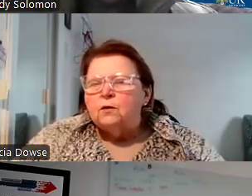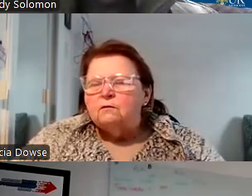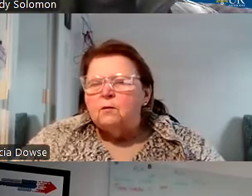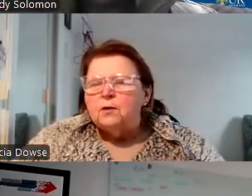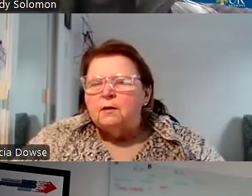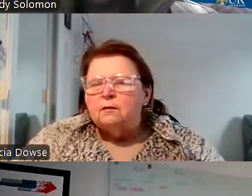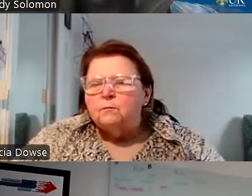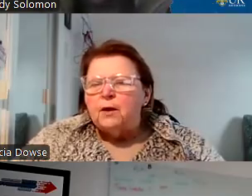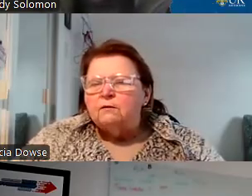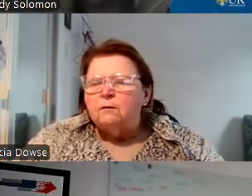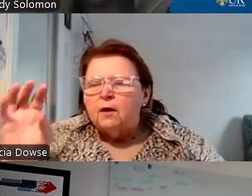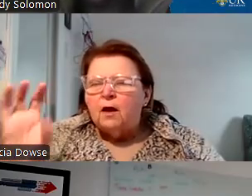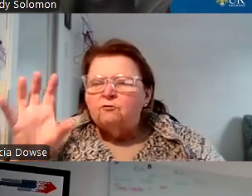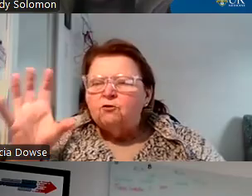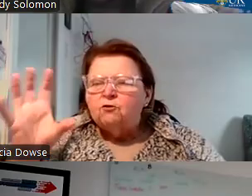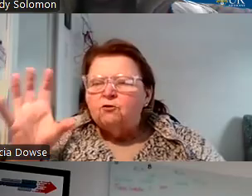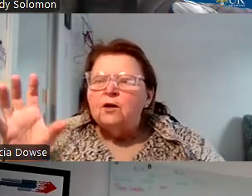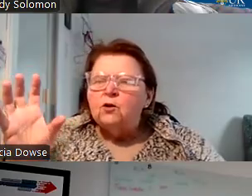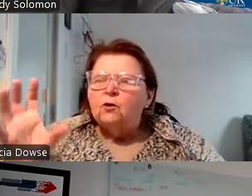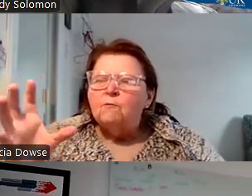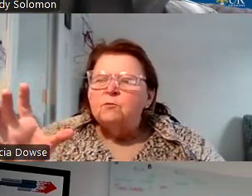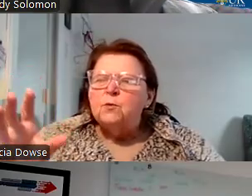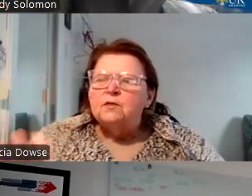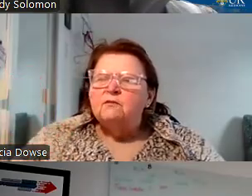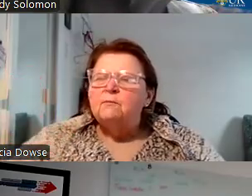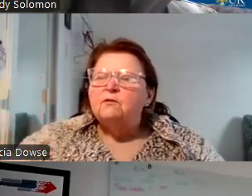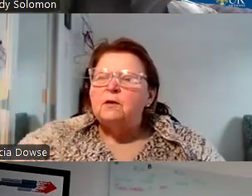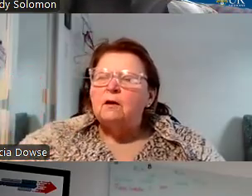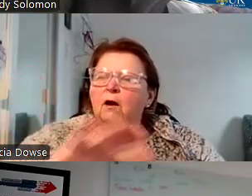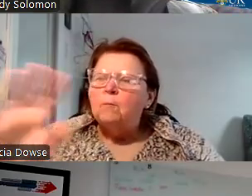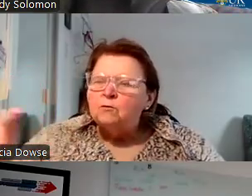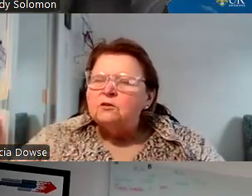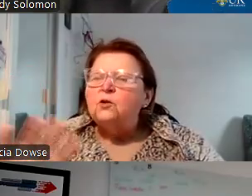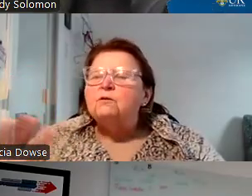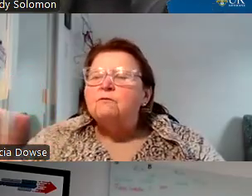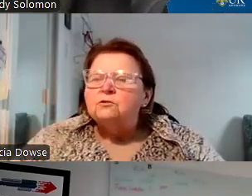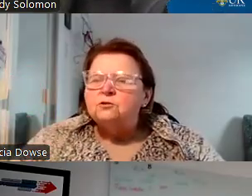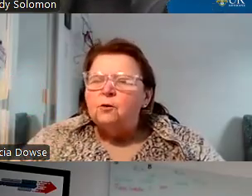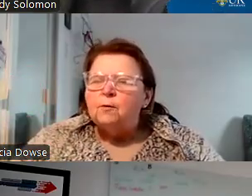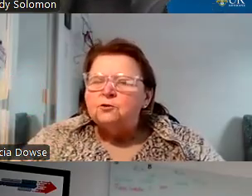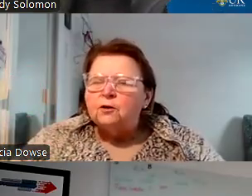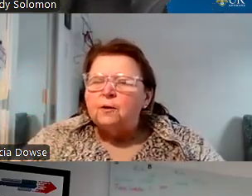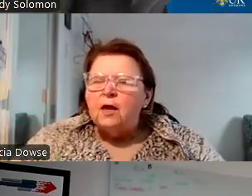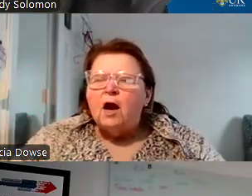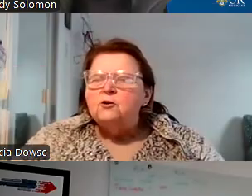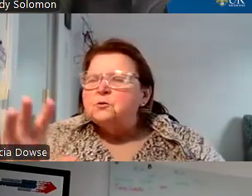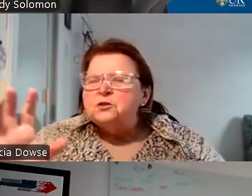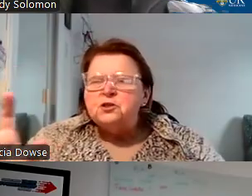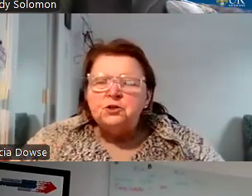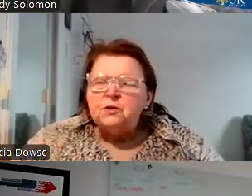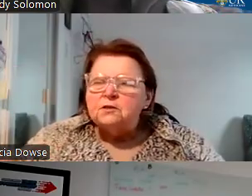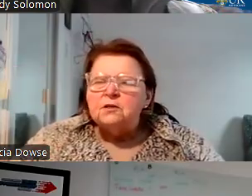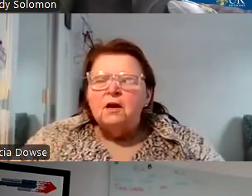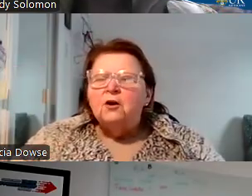meet someone? Has anybody picked a term that you're comfortable with that seems to be almost a universal term as you're talking about? Are you